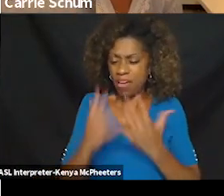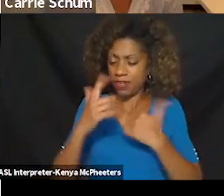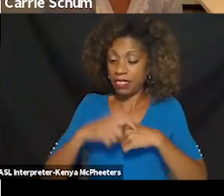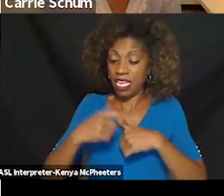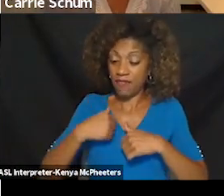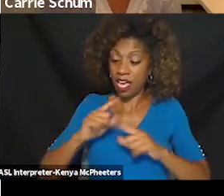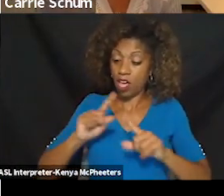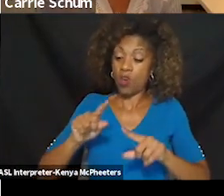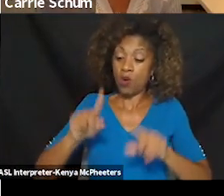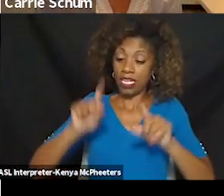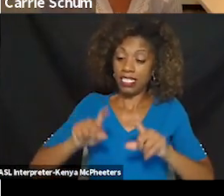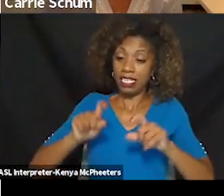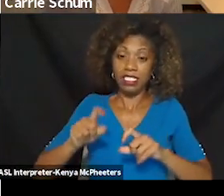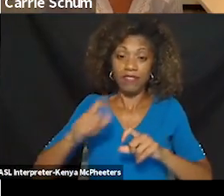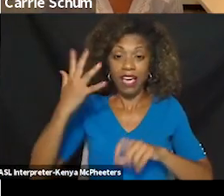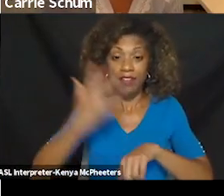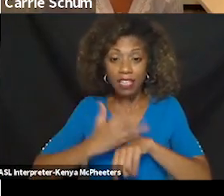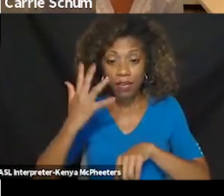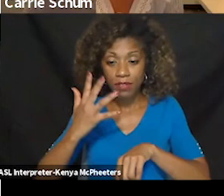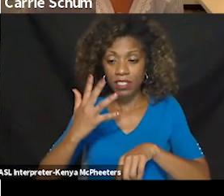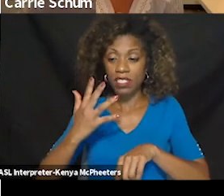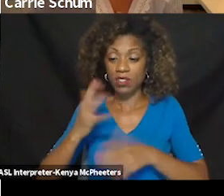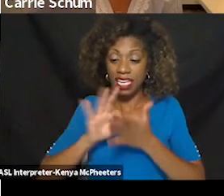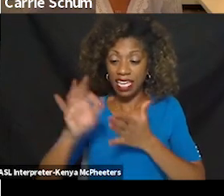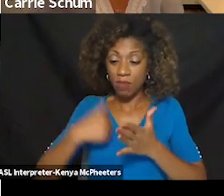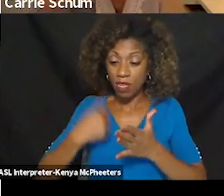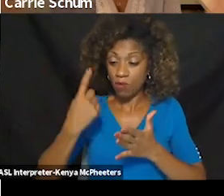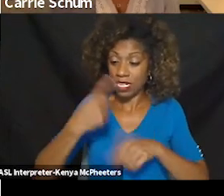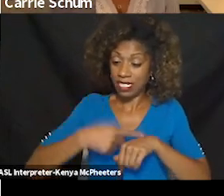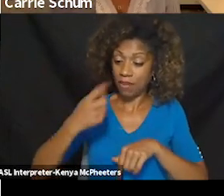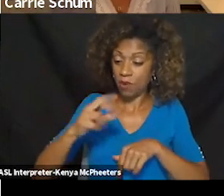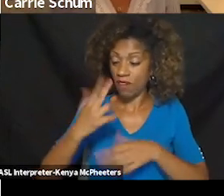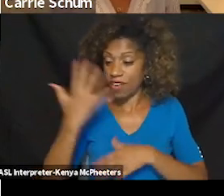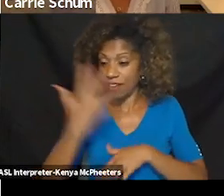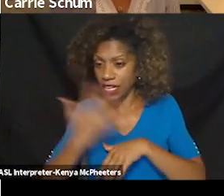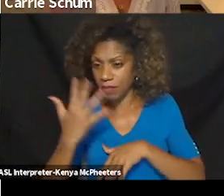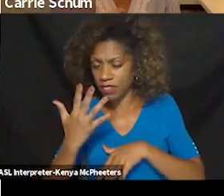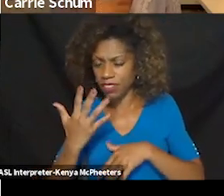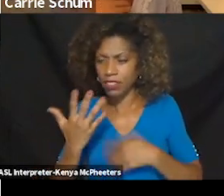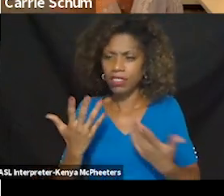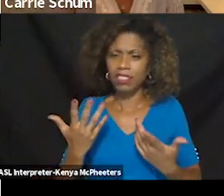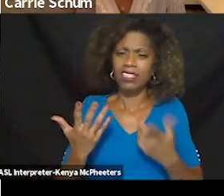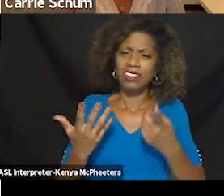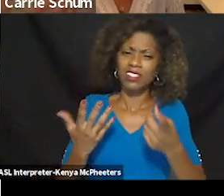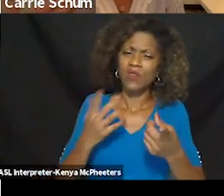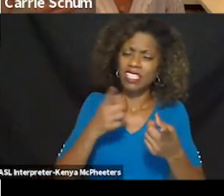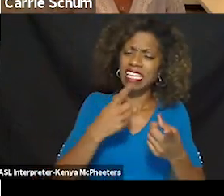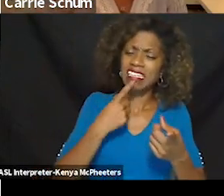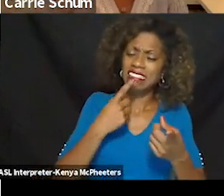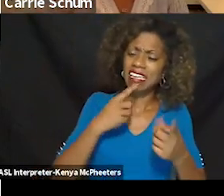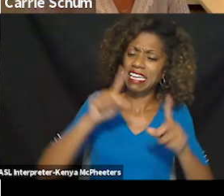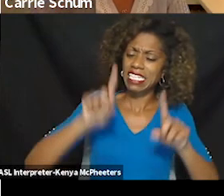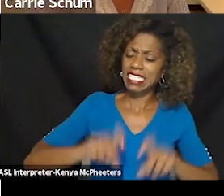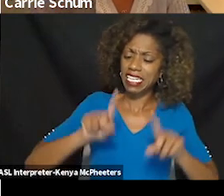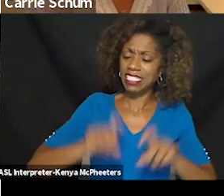out most of us had never, very rarely been tested. So again, we were able to say there is not testing fatigue. You should feel confident